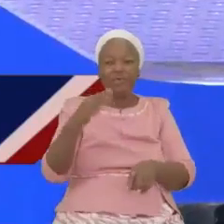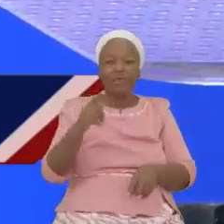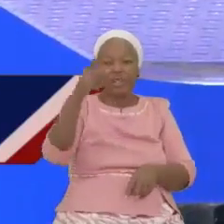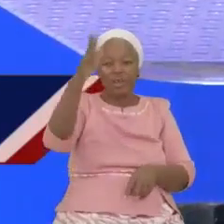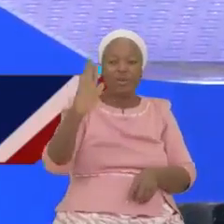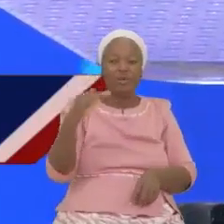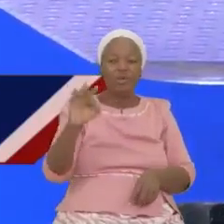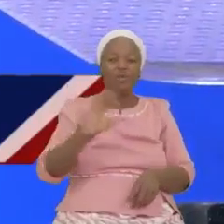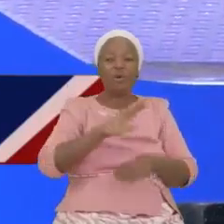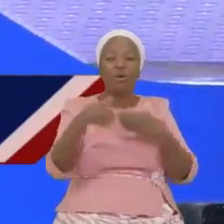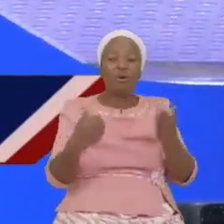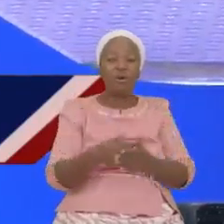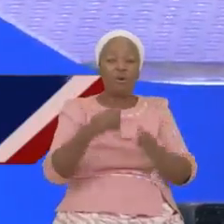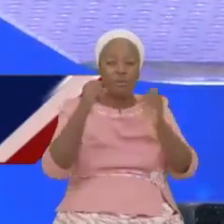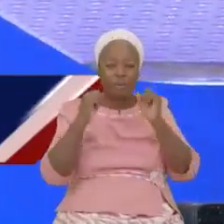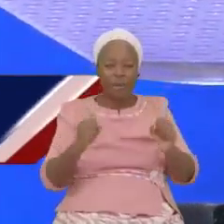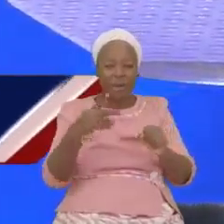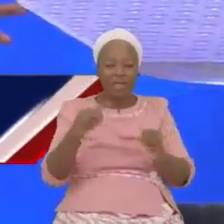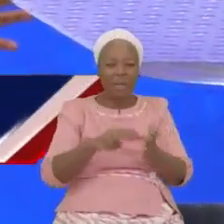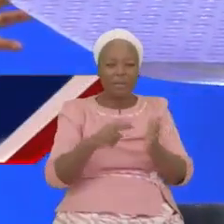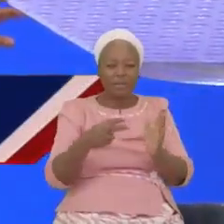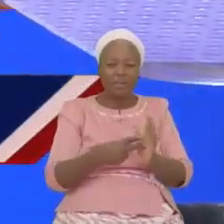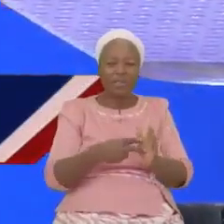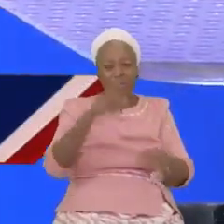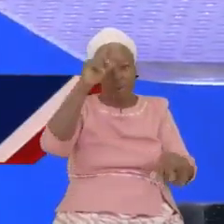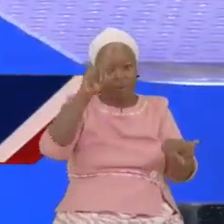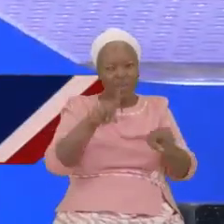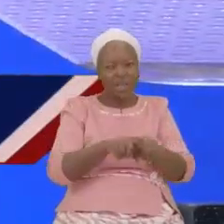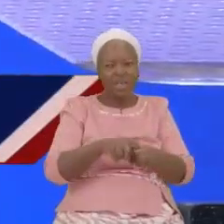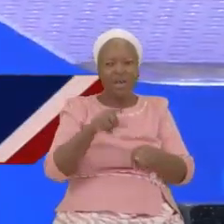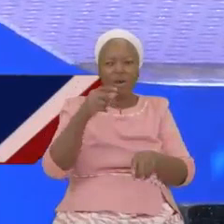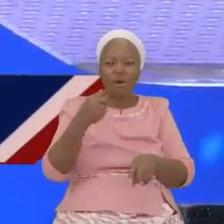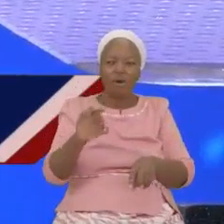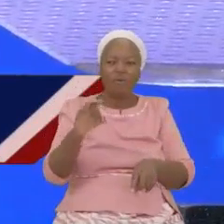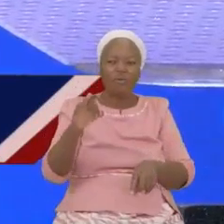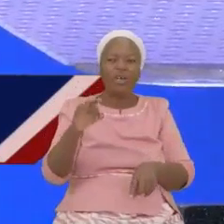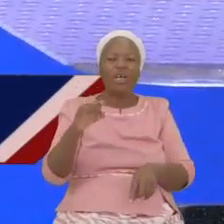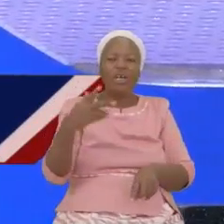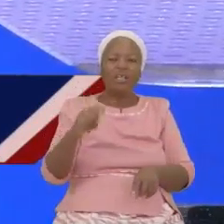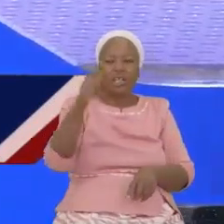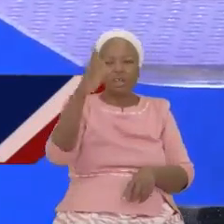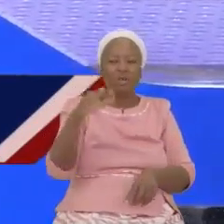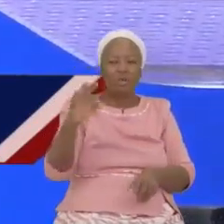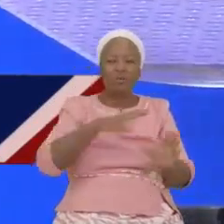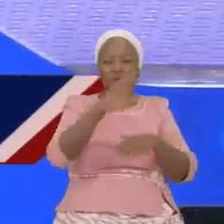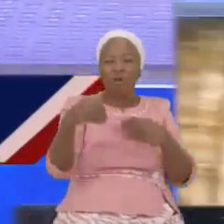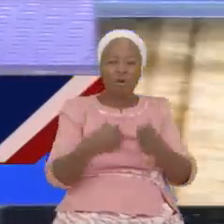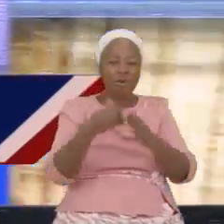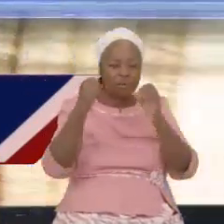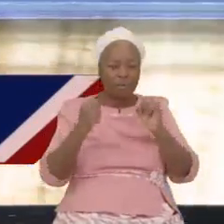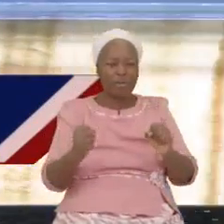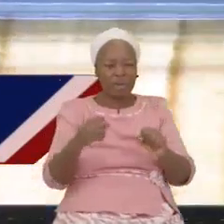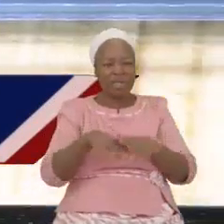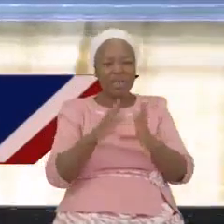God of all power, the purposeful covenant of the God of all power. We're looking